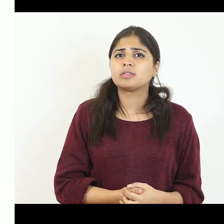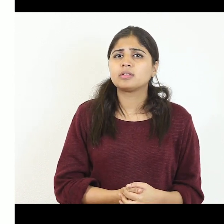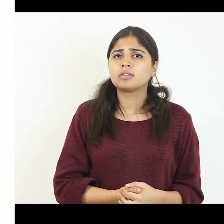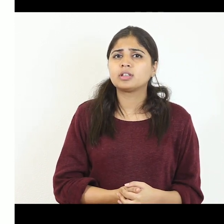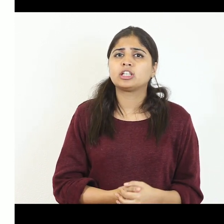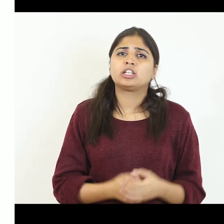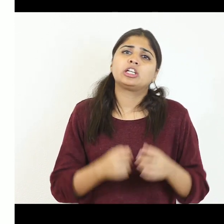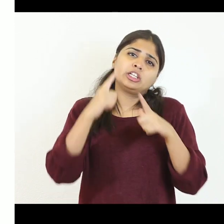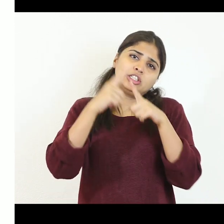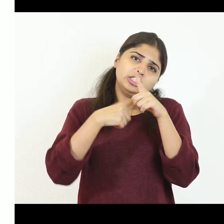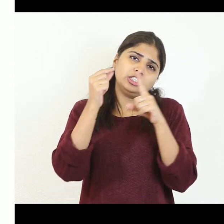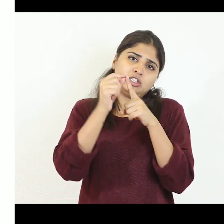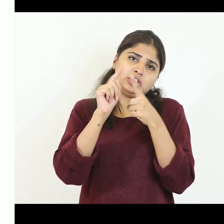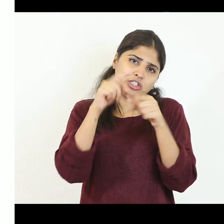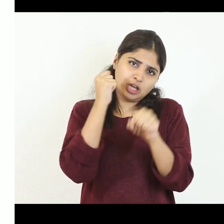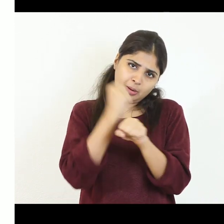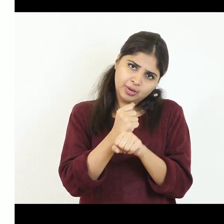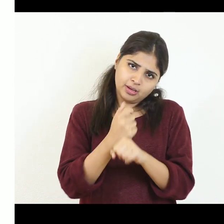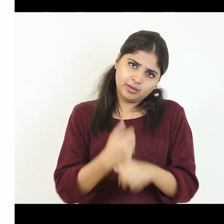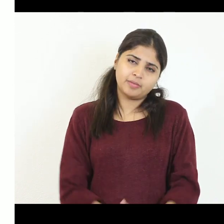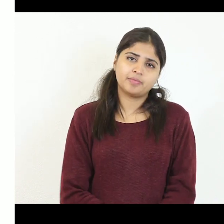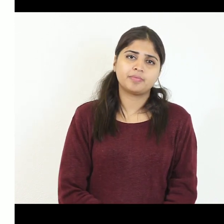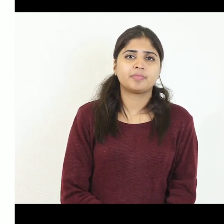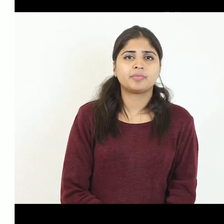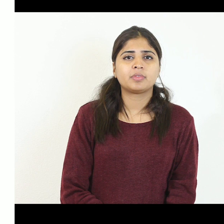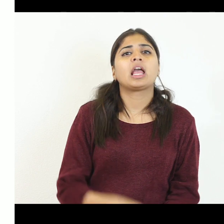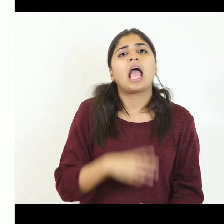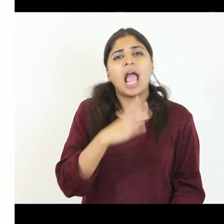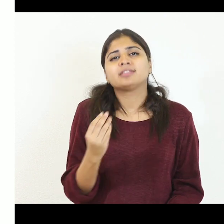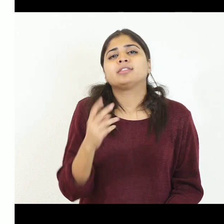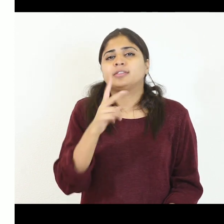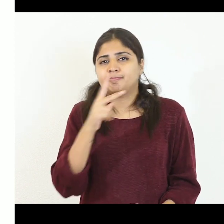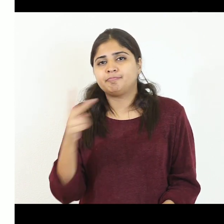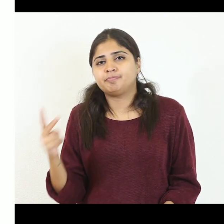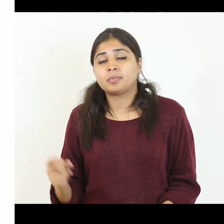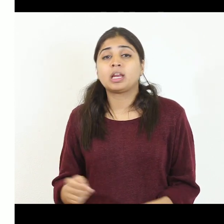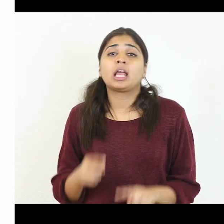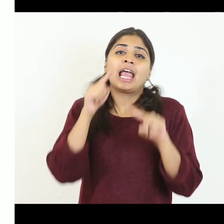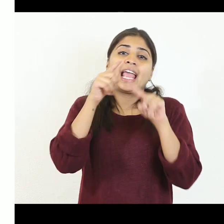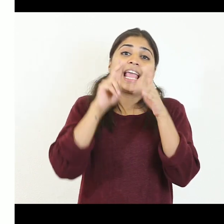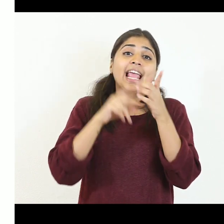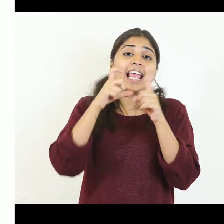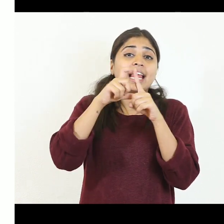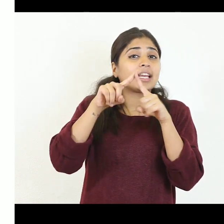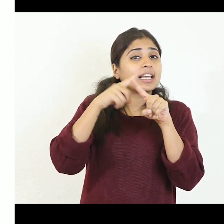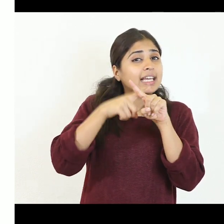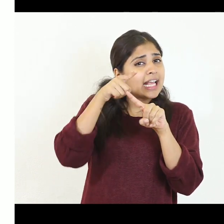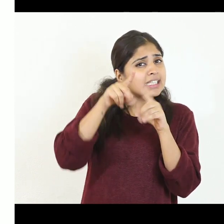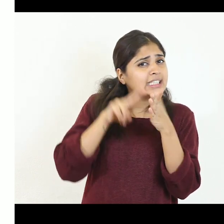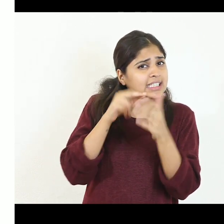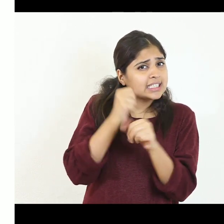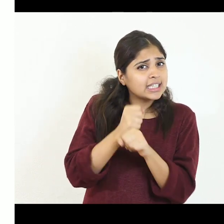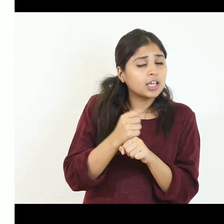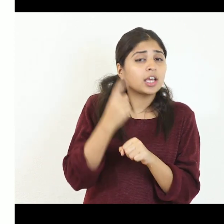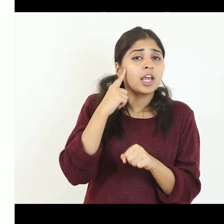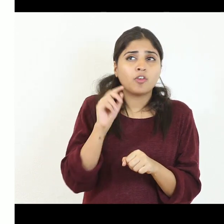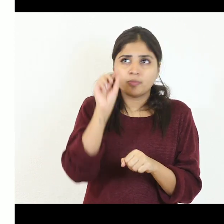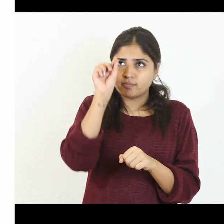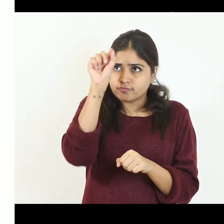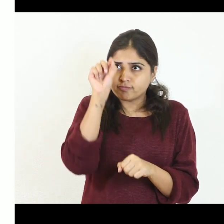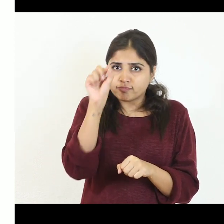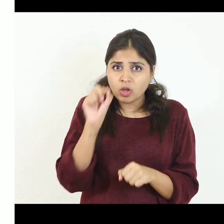Indexing. Indexing each document once it gets scanned as per the requirement, for example,